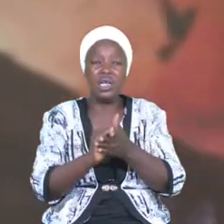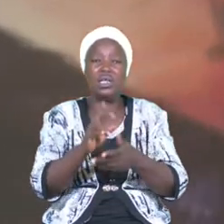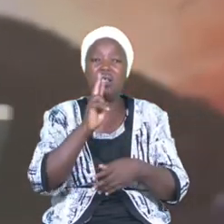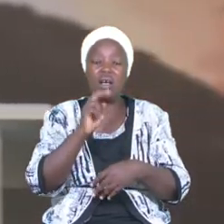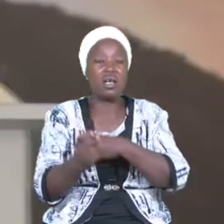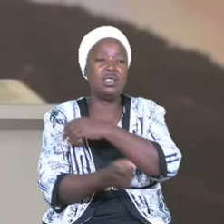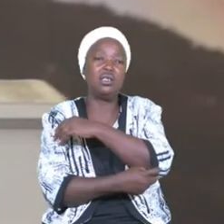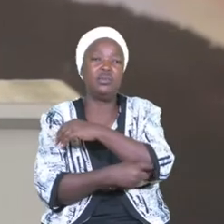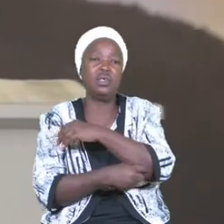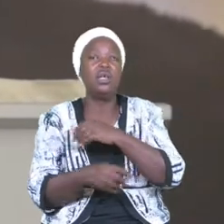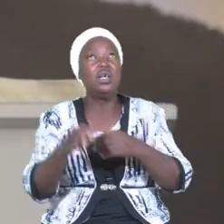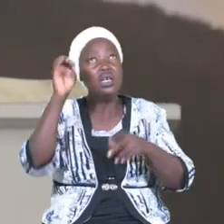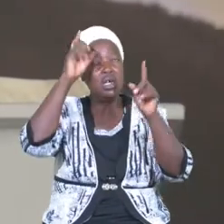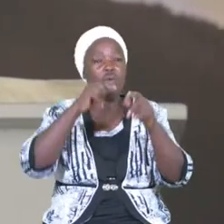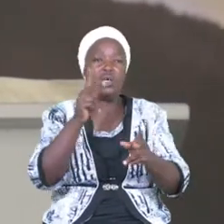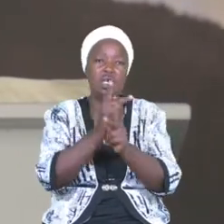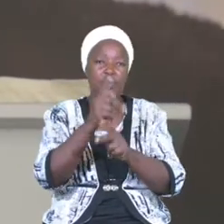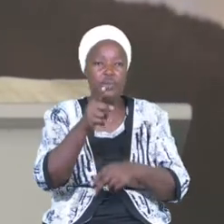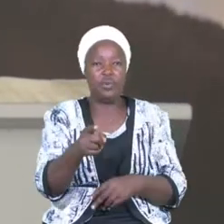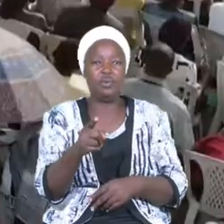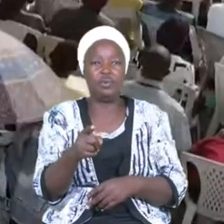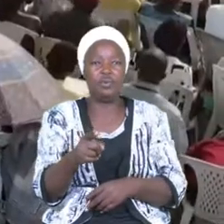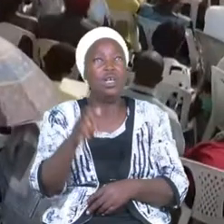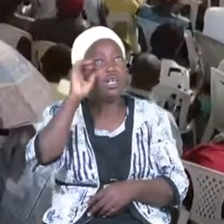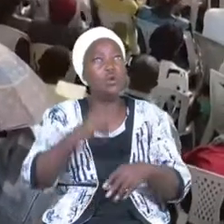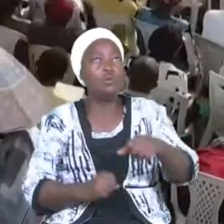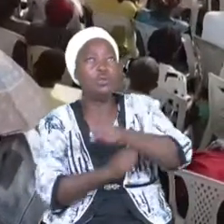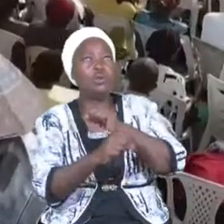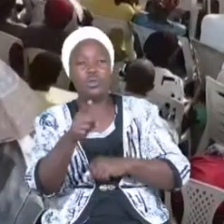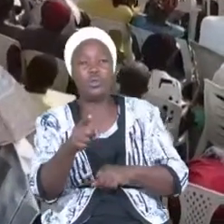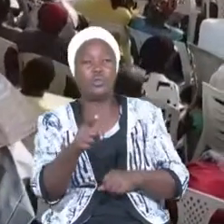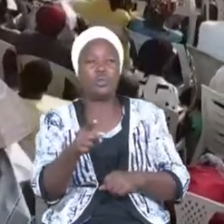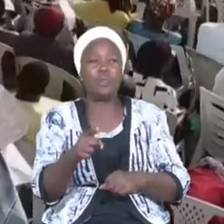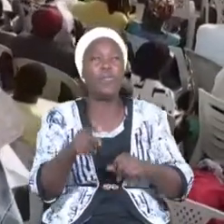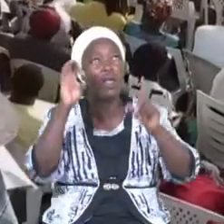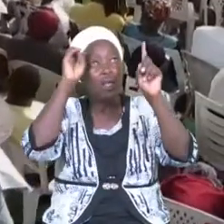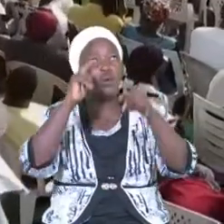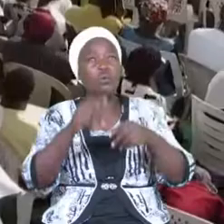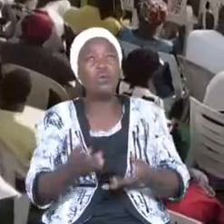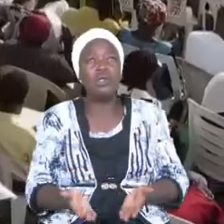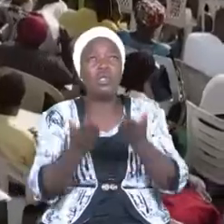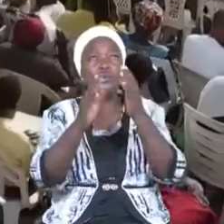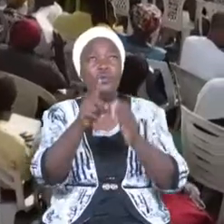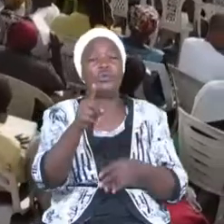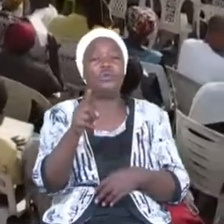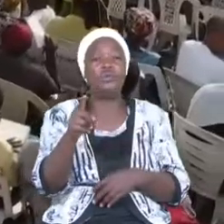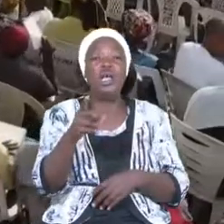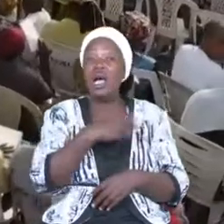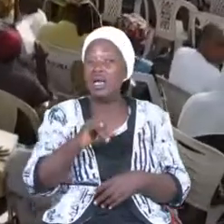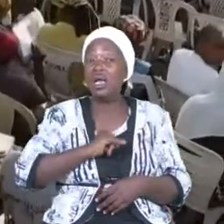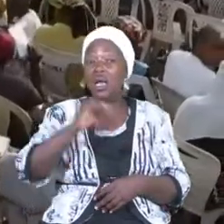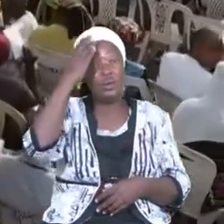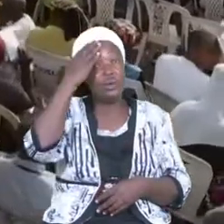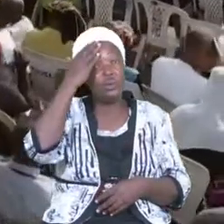will succor you. He will support you. He will uplift you. And I know the